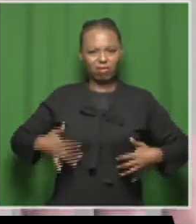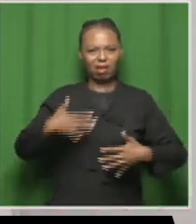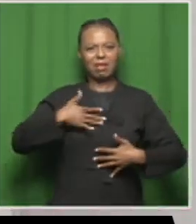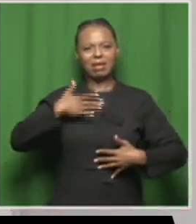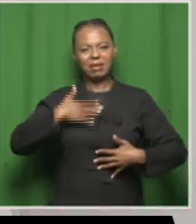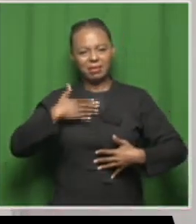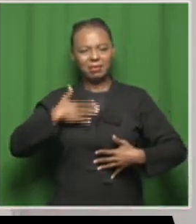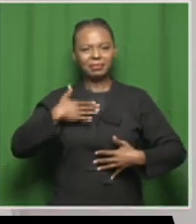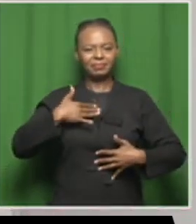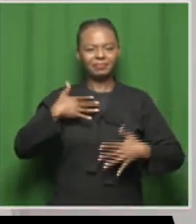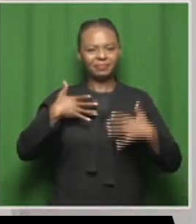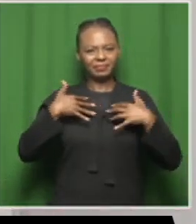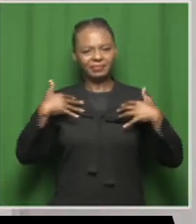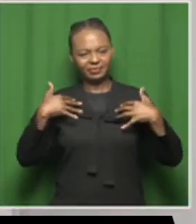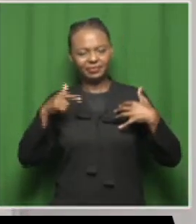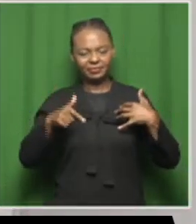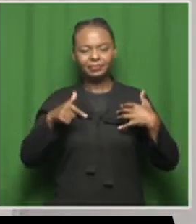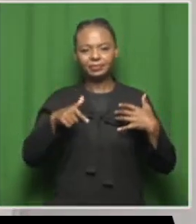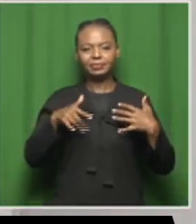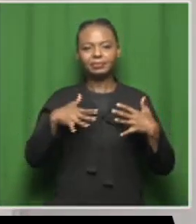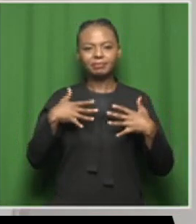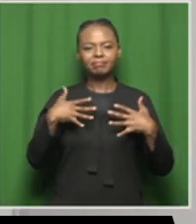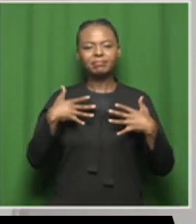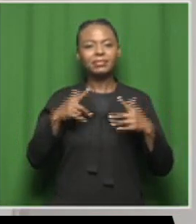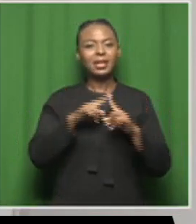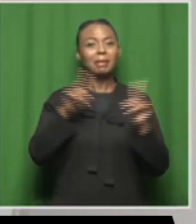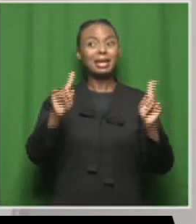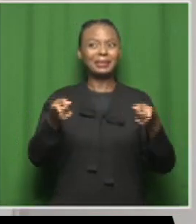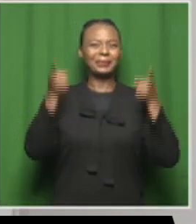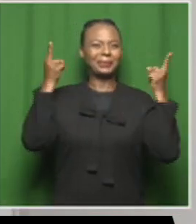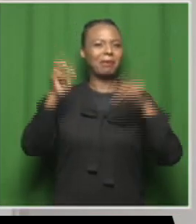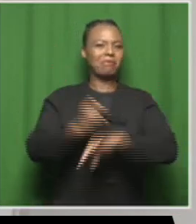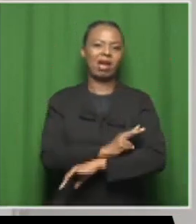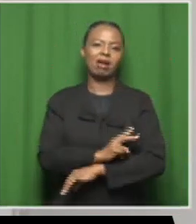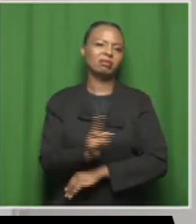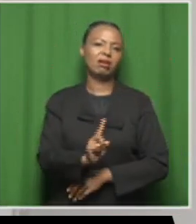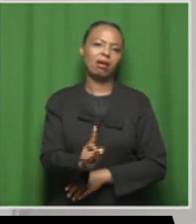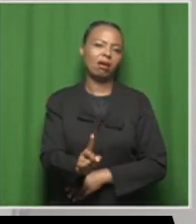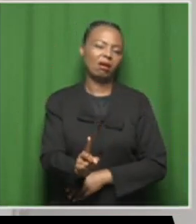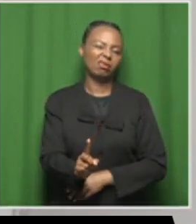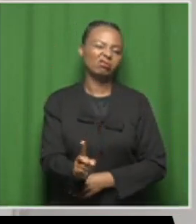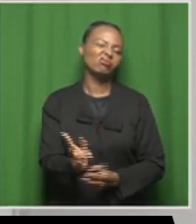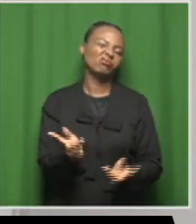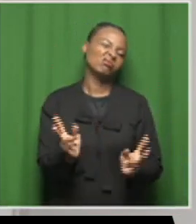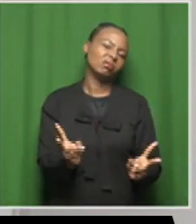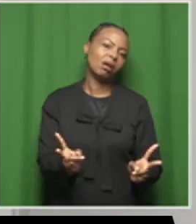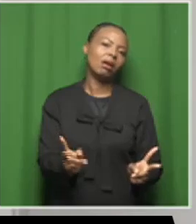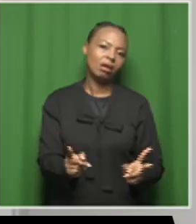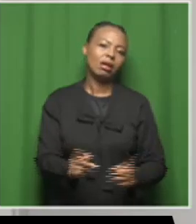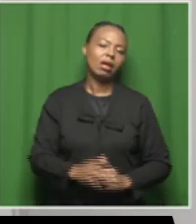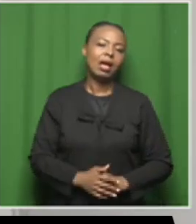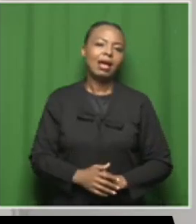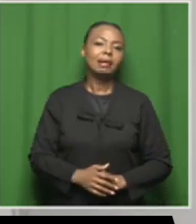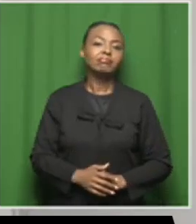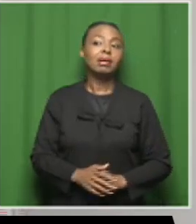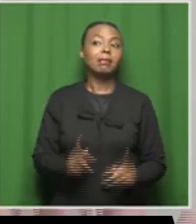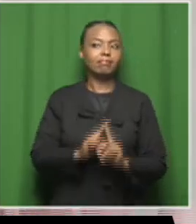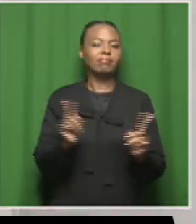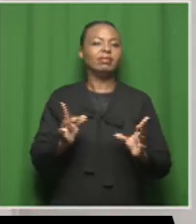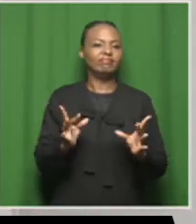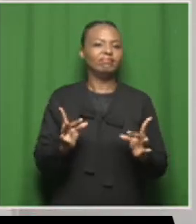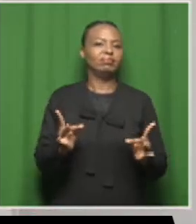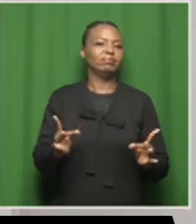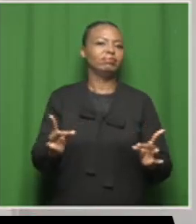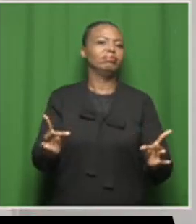but is not considered to be a very dangerous virus, and is a virus that has been circulating for